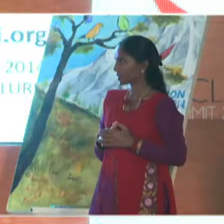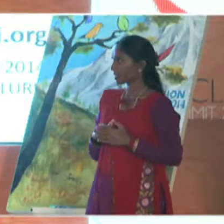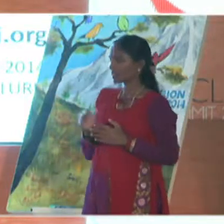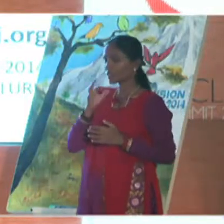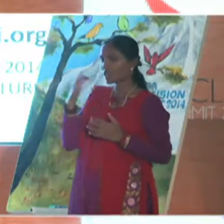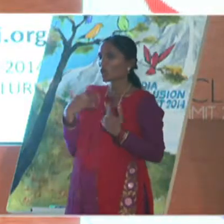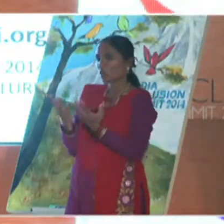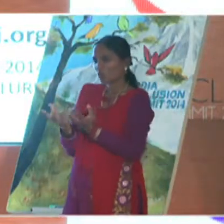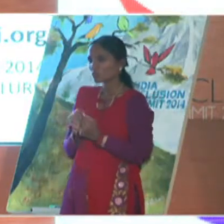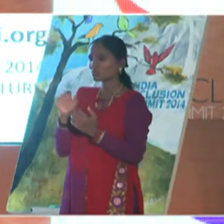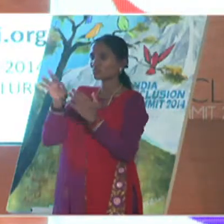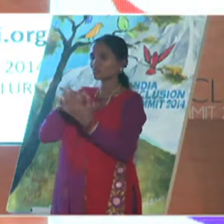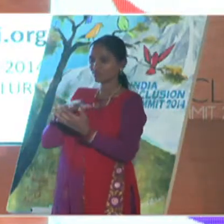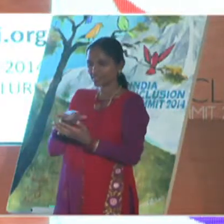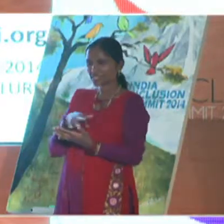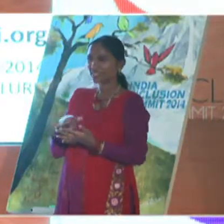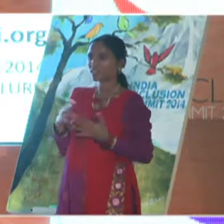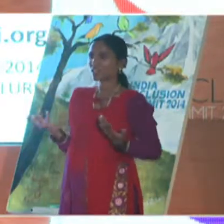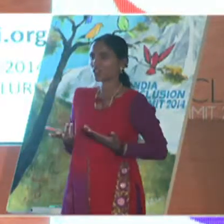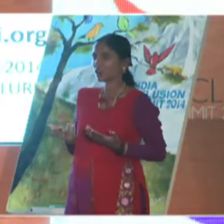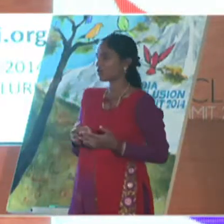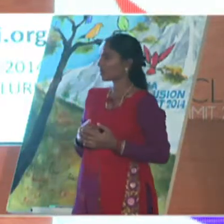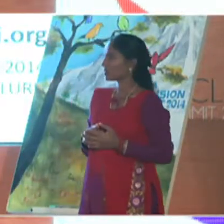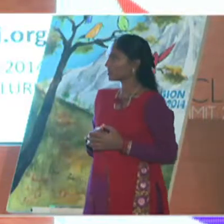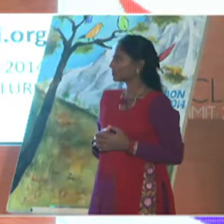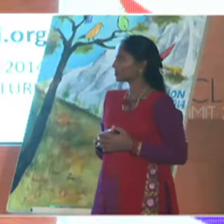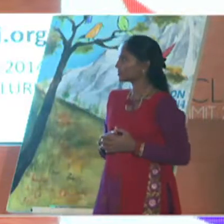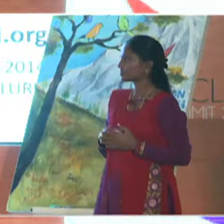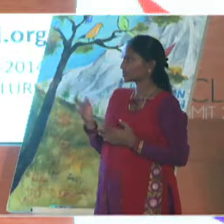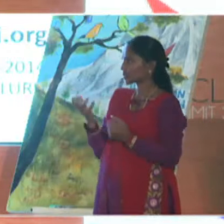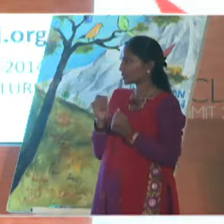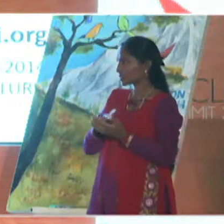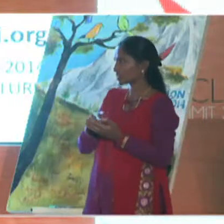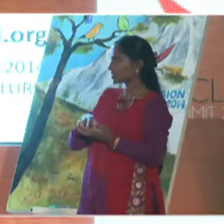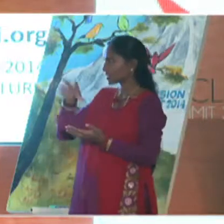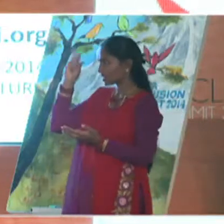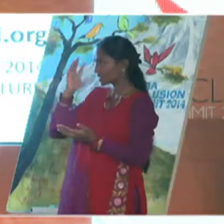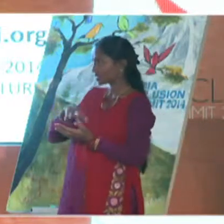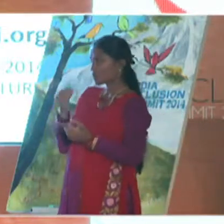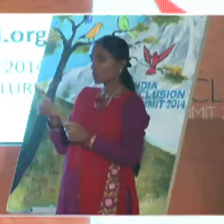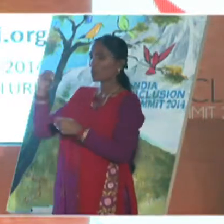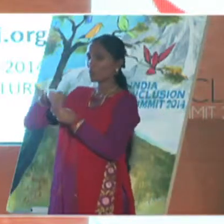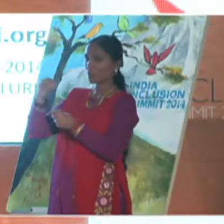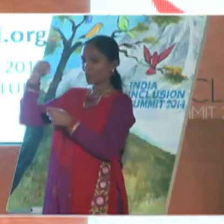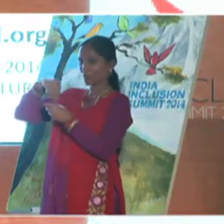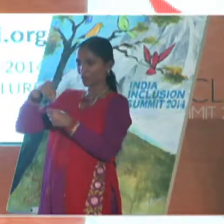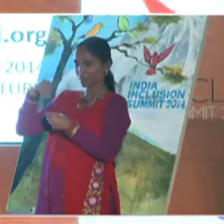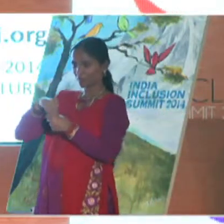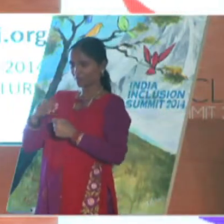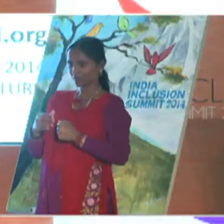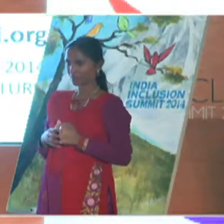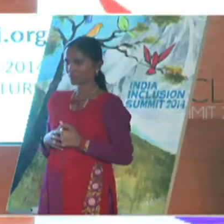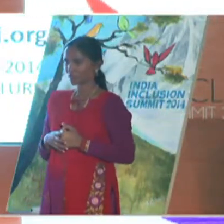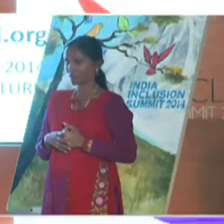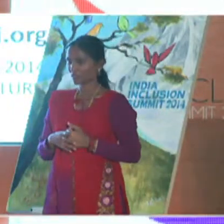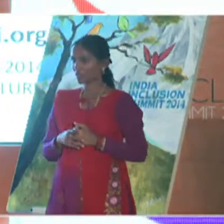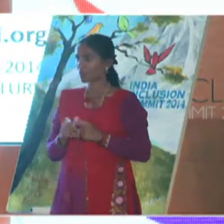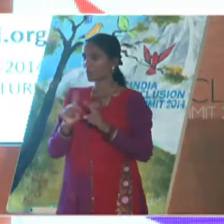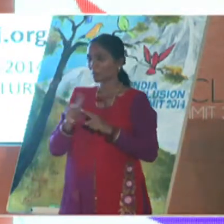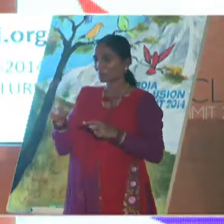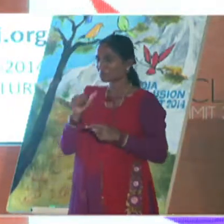study? And they said, well, there is Tibetology at a university in Bonn, but because